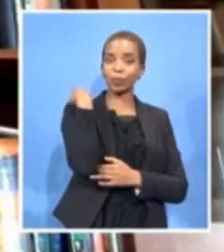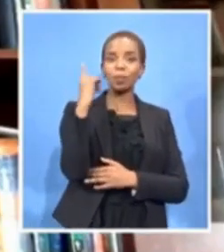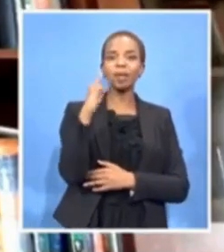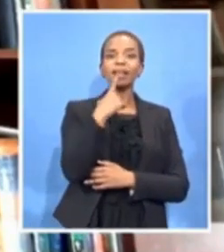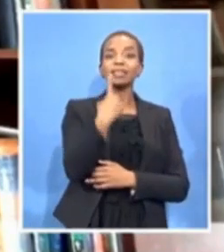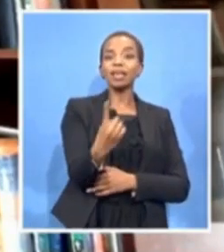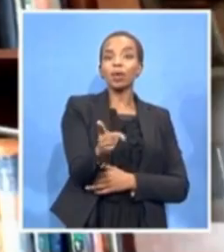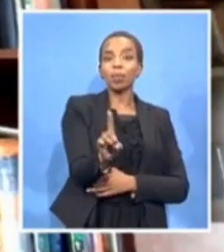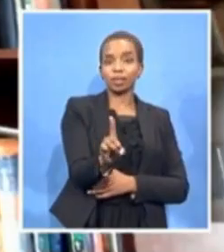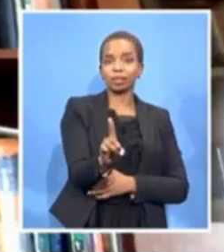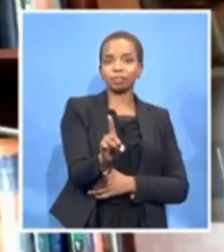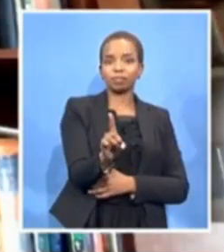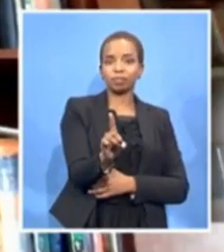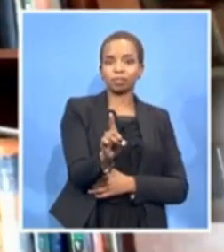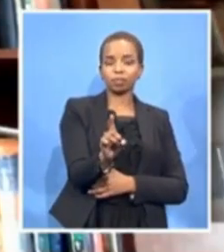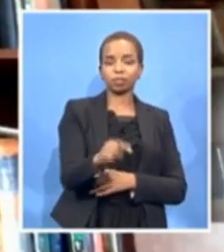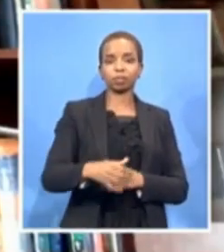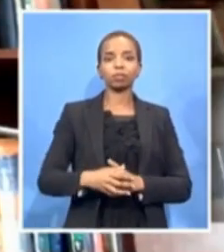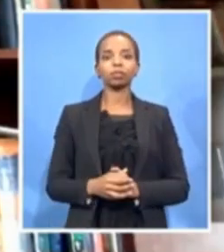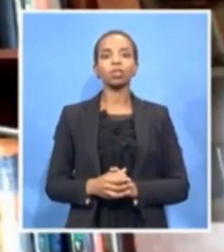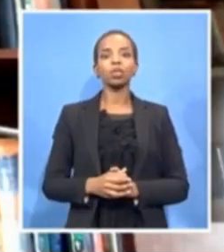how had we listened to you,